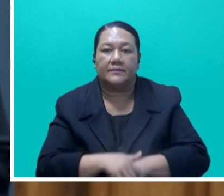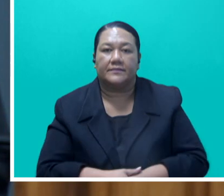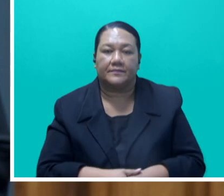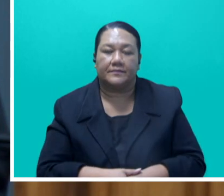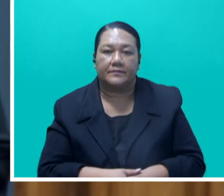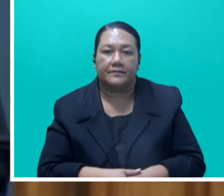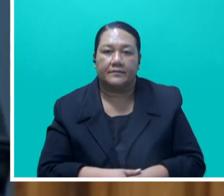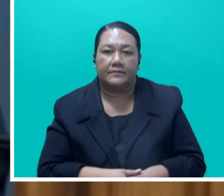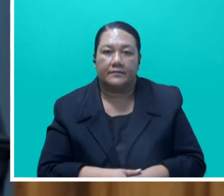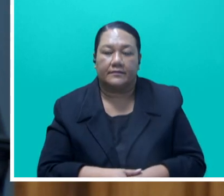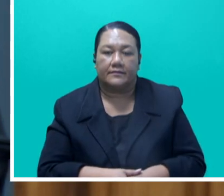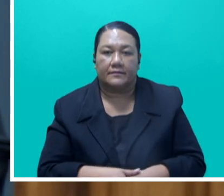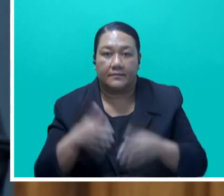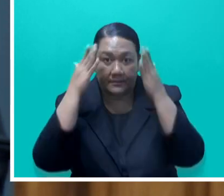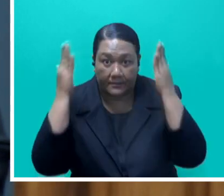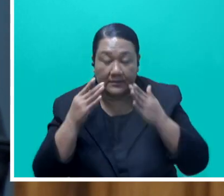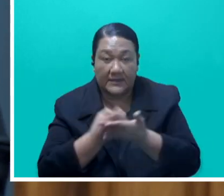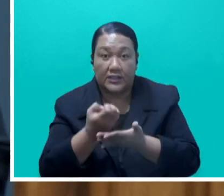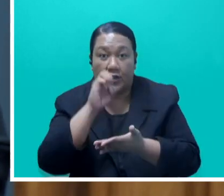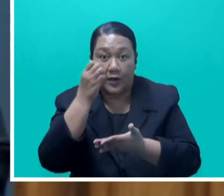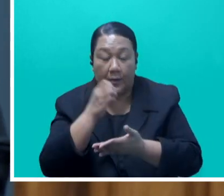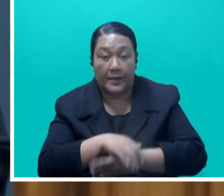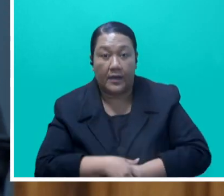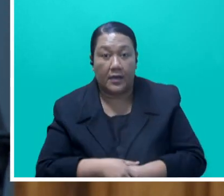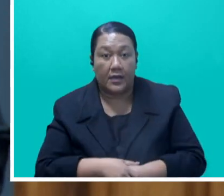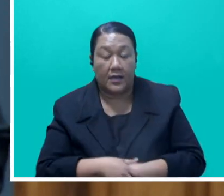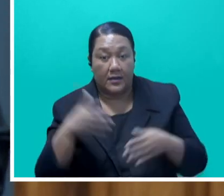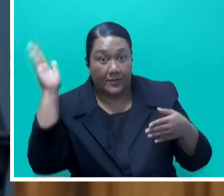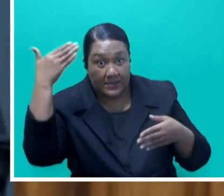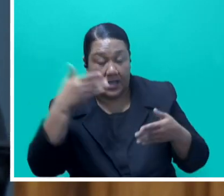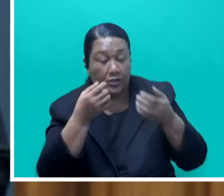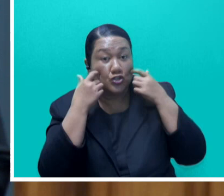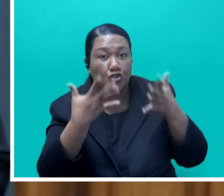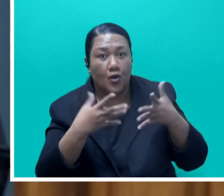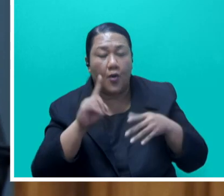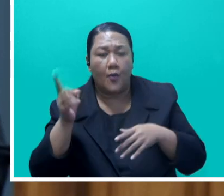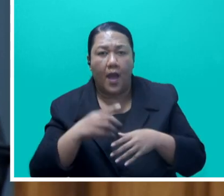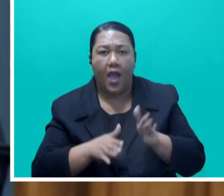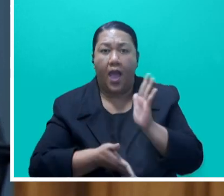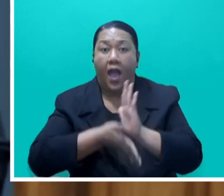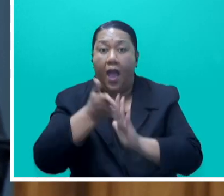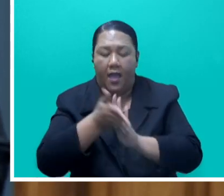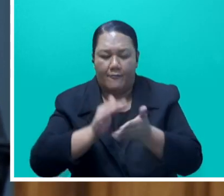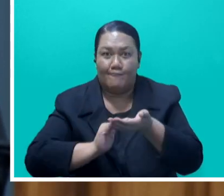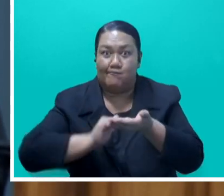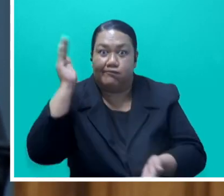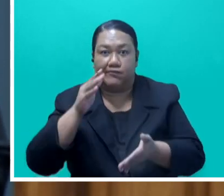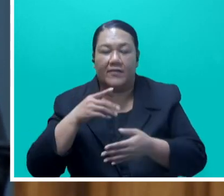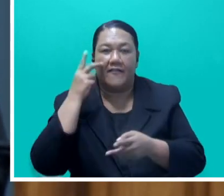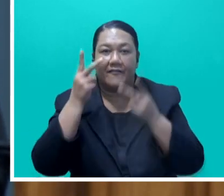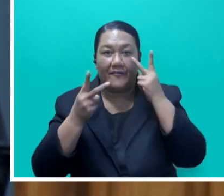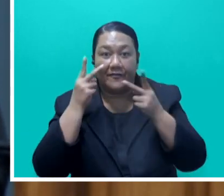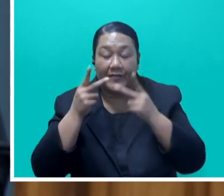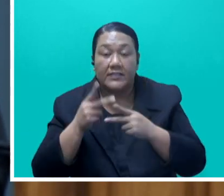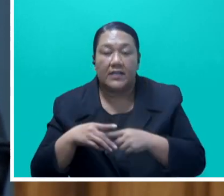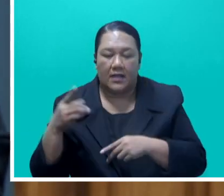Mr. Speaker, sir, economic forecasts also show that high visitor numbers and related spending combined with high